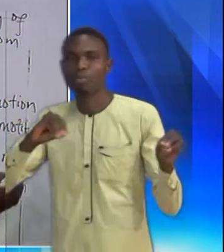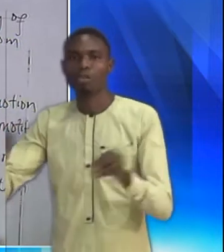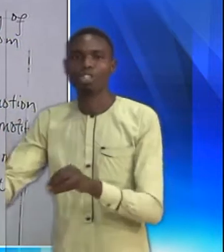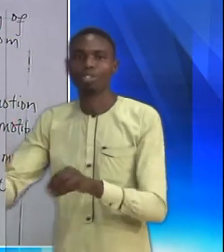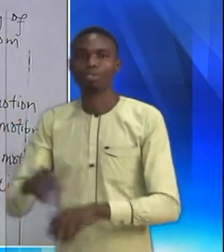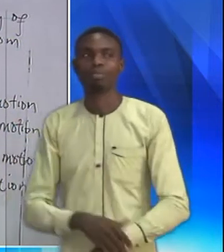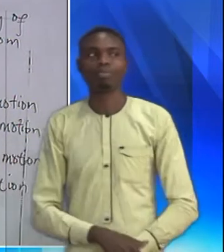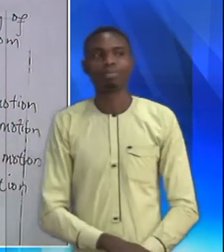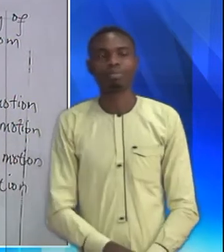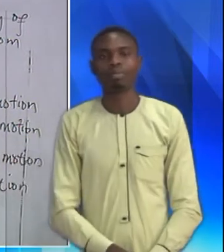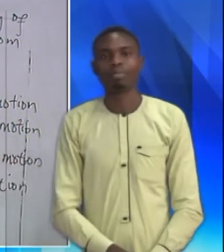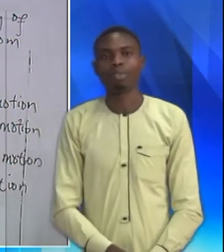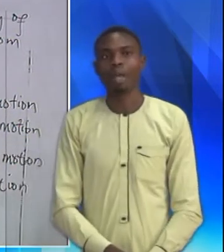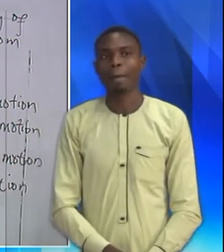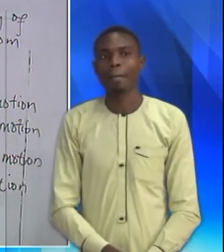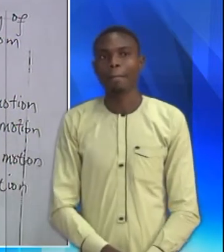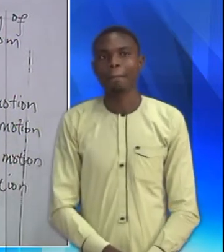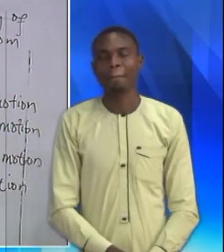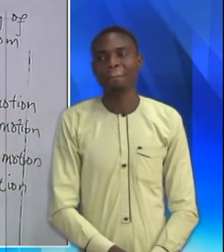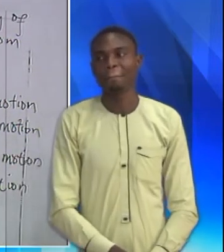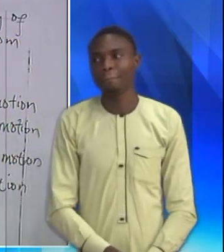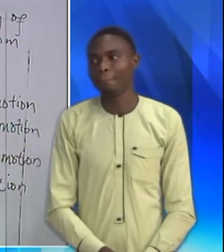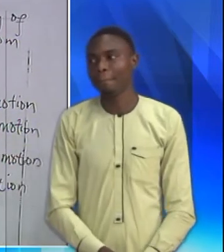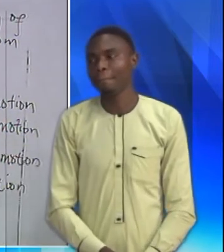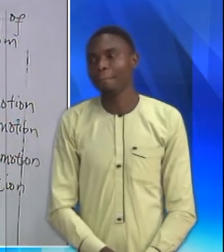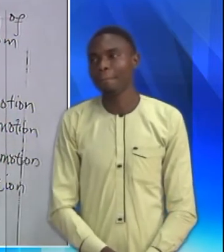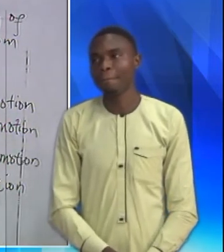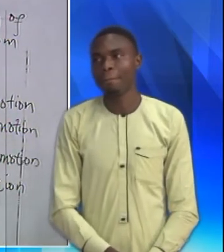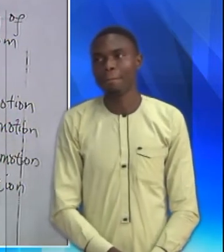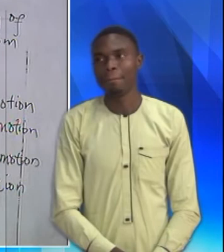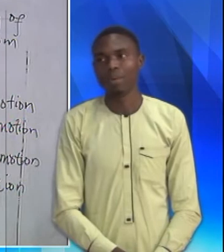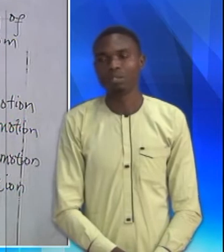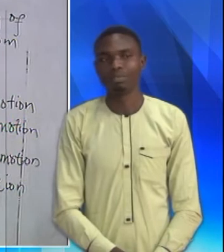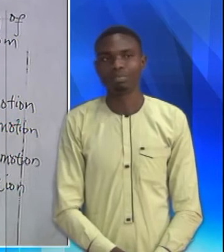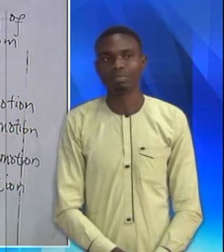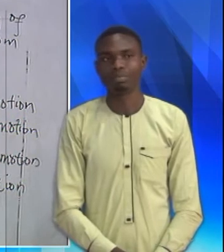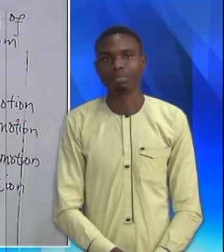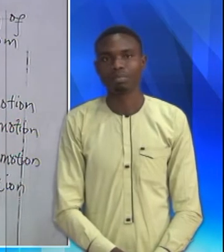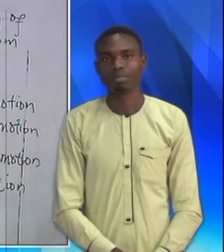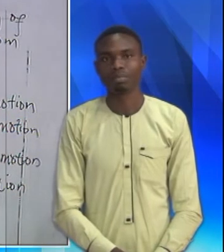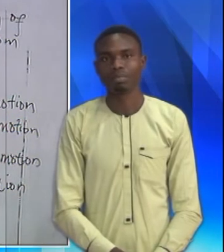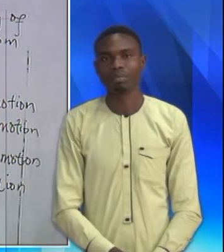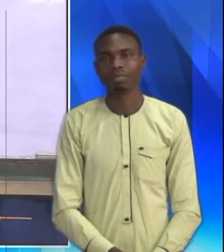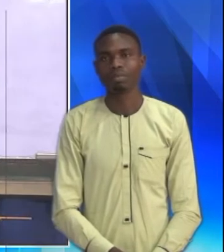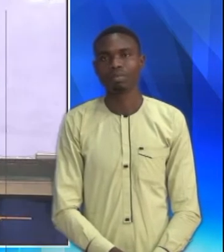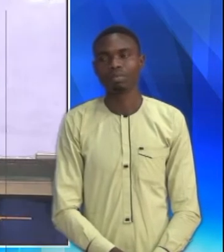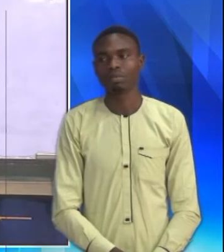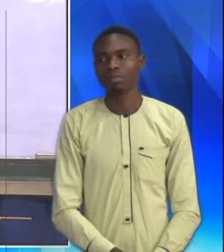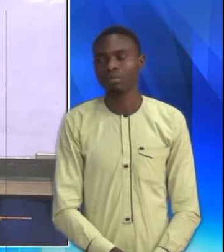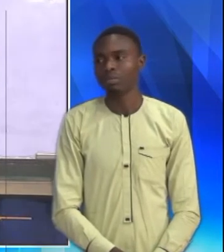Zigzag what? Motion. Are we learning? Right.